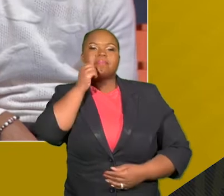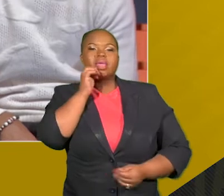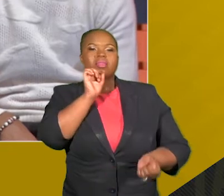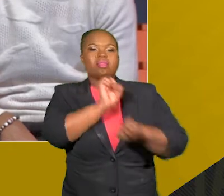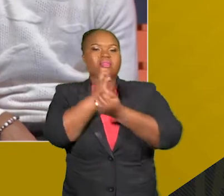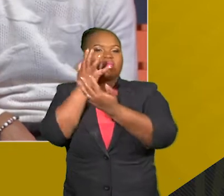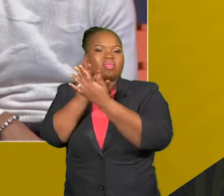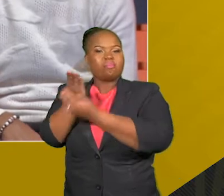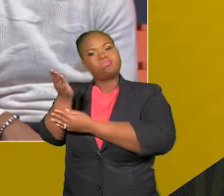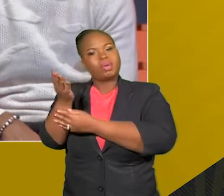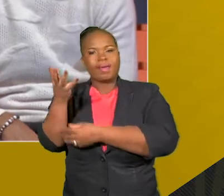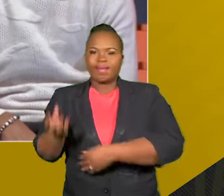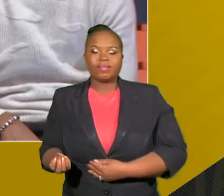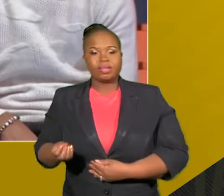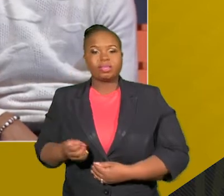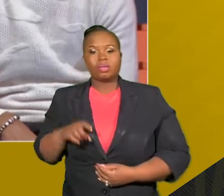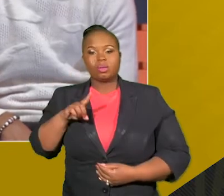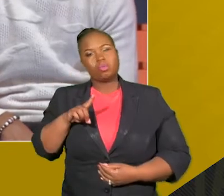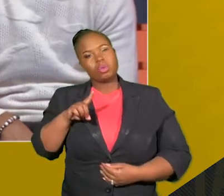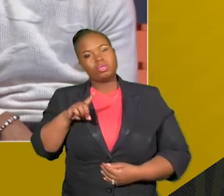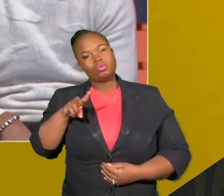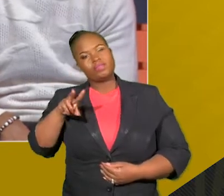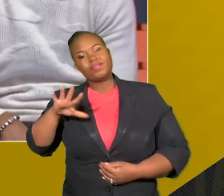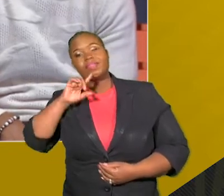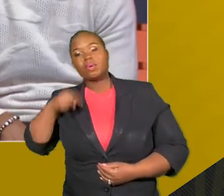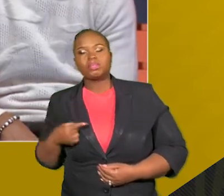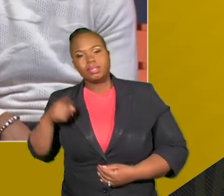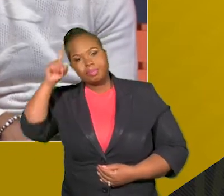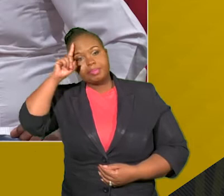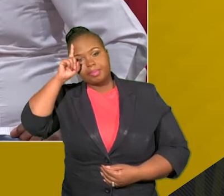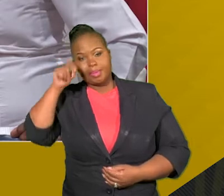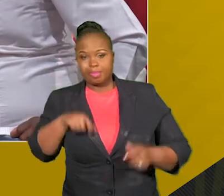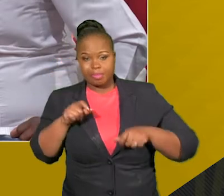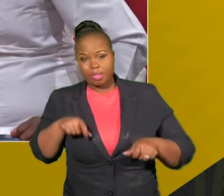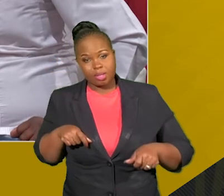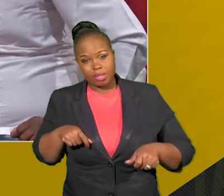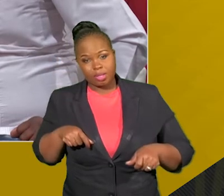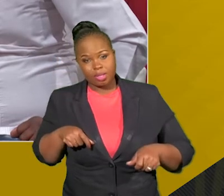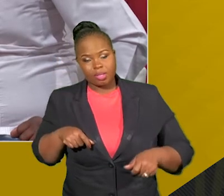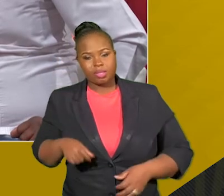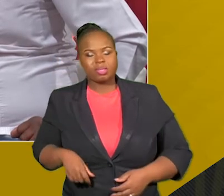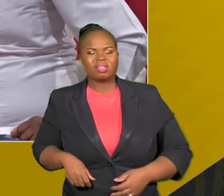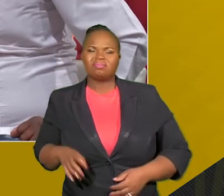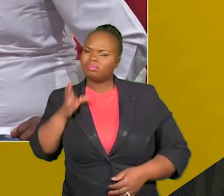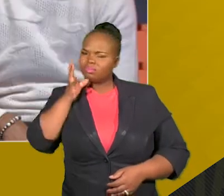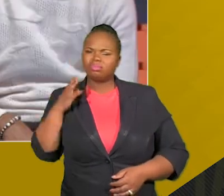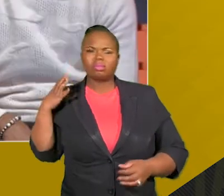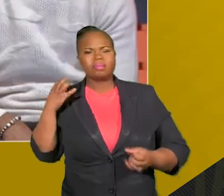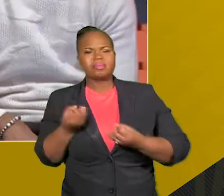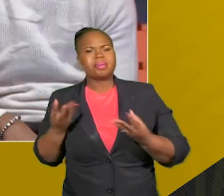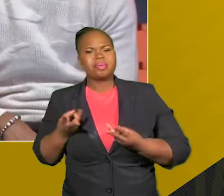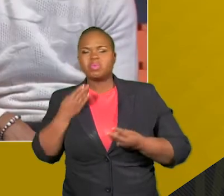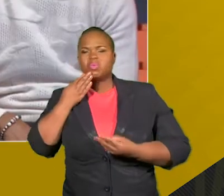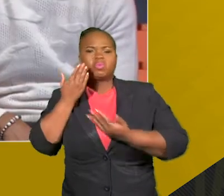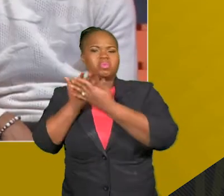incarcerated. And the number, about 125,000 are black people. And that's a huge number of people that are